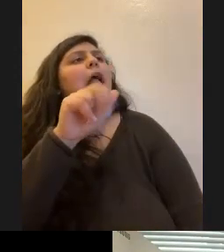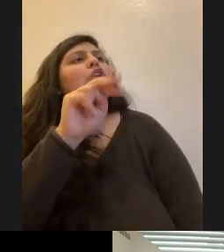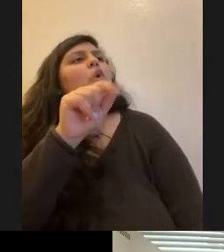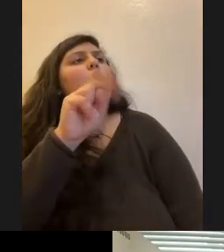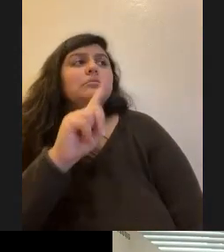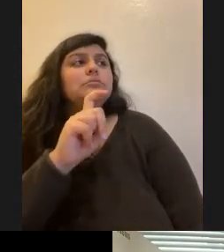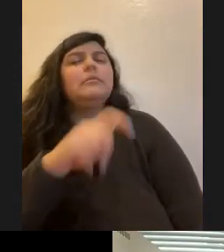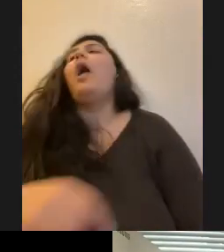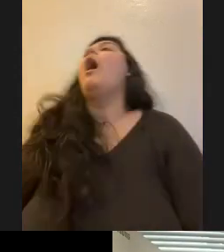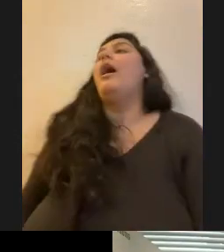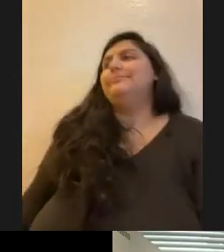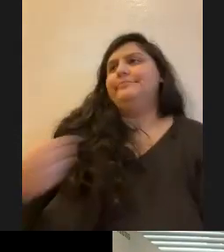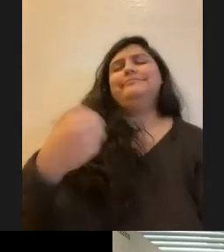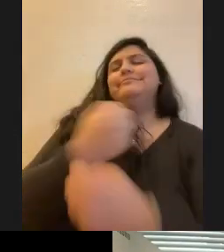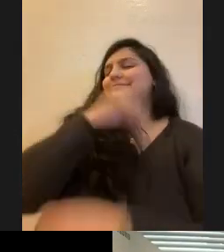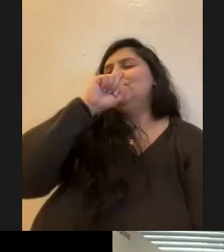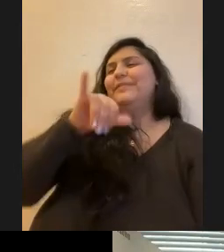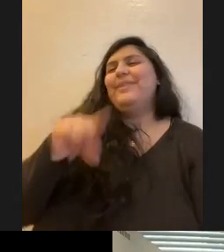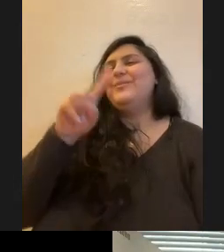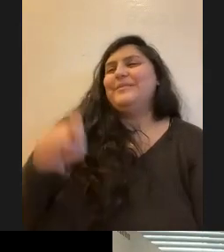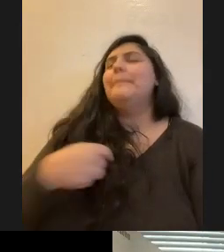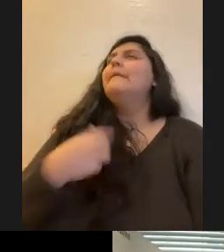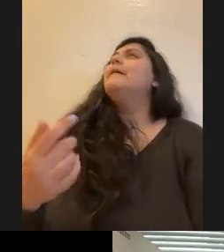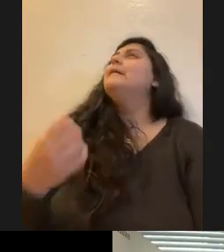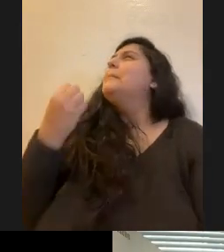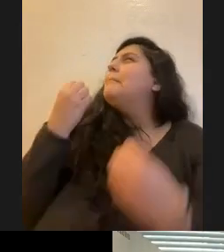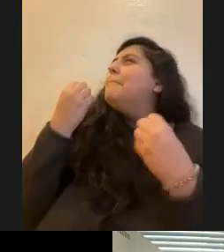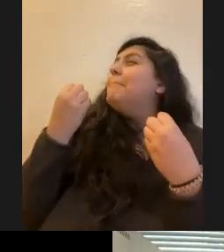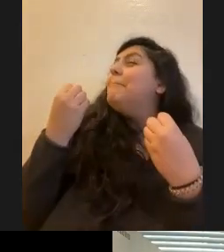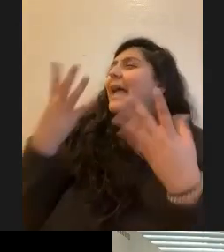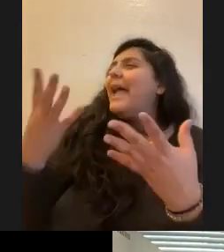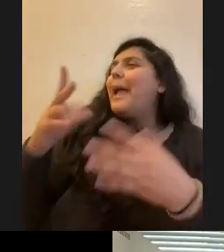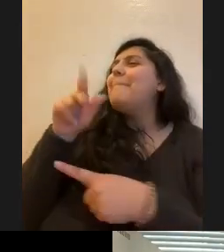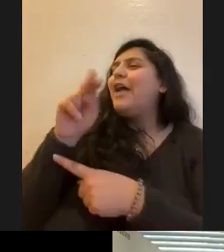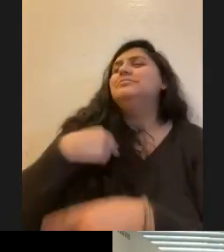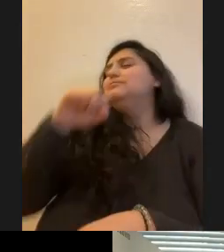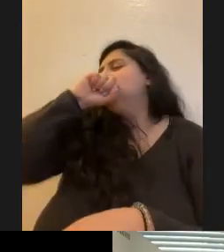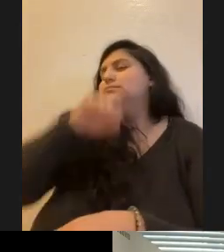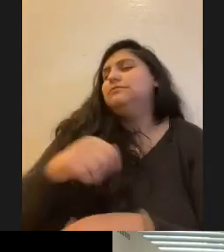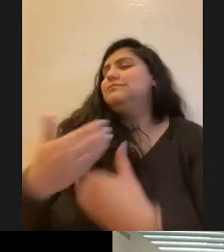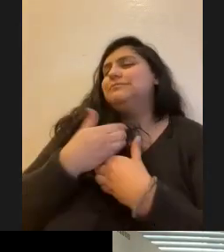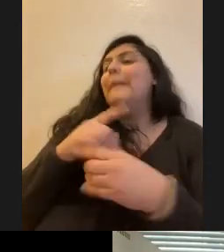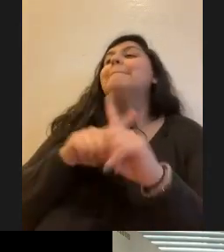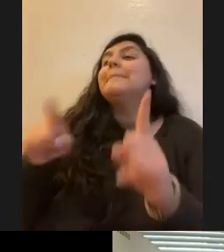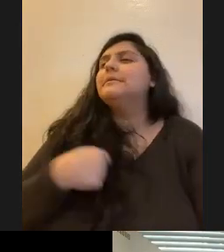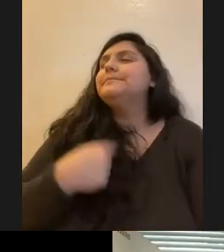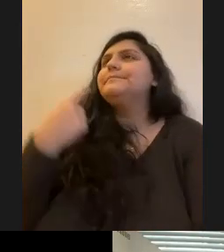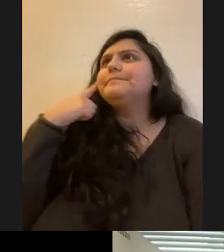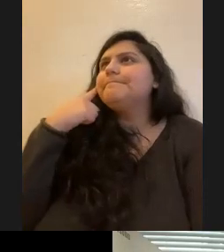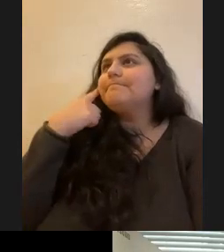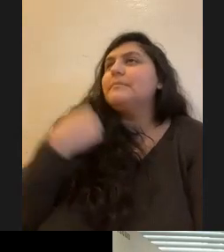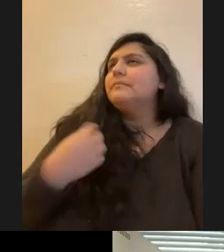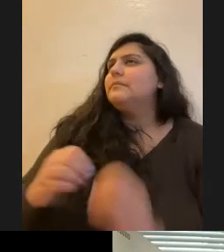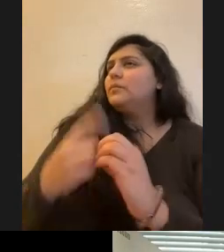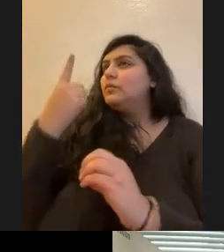I love that question. There's a lot of plankton that hold very near and dear to my heart. But I think I'll go with the first